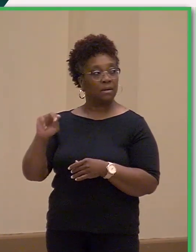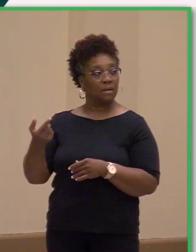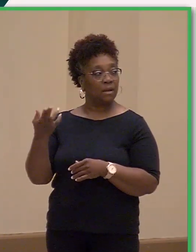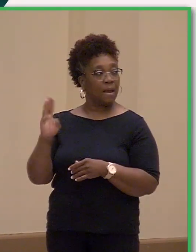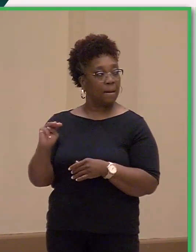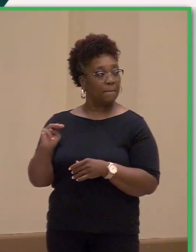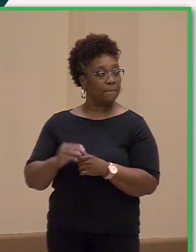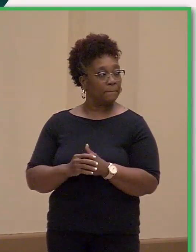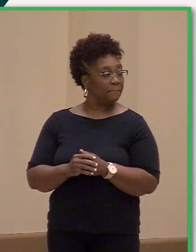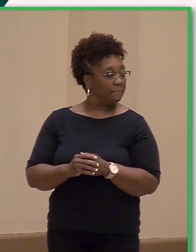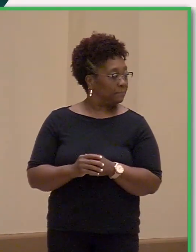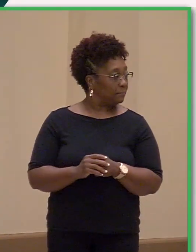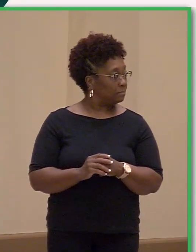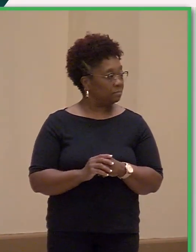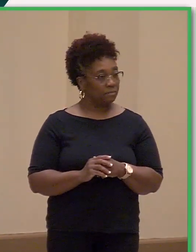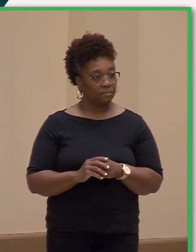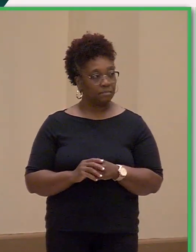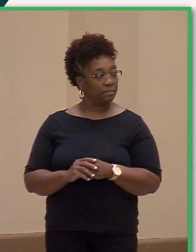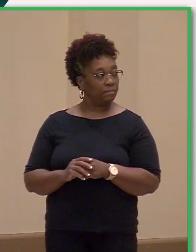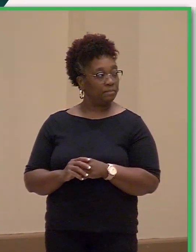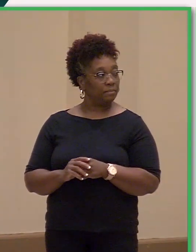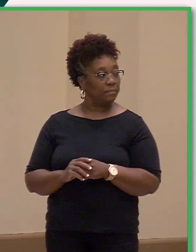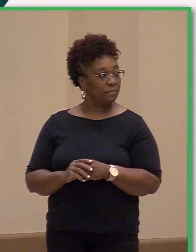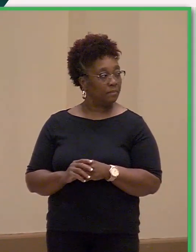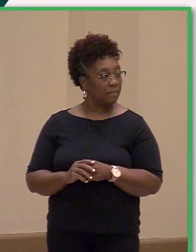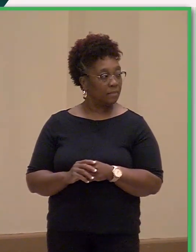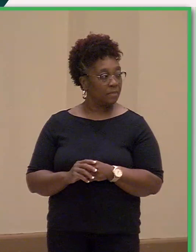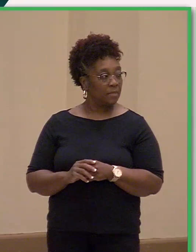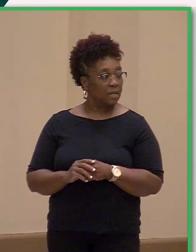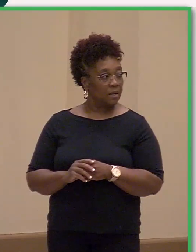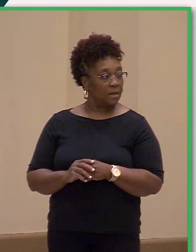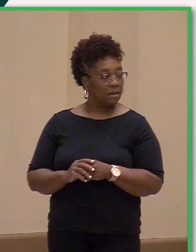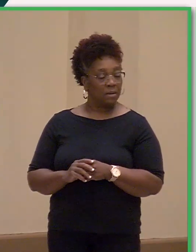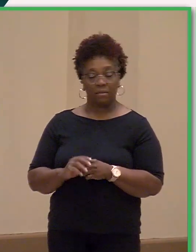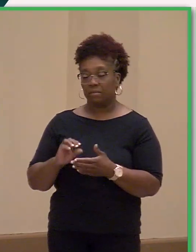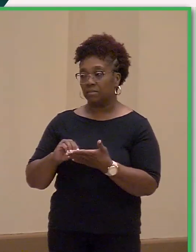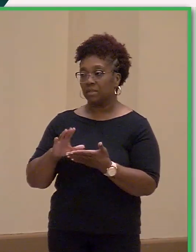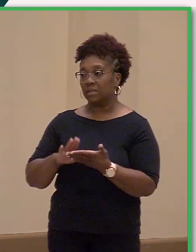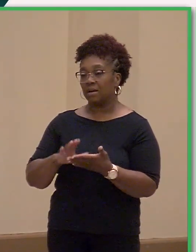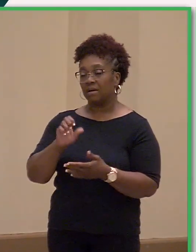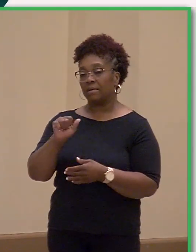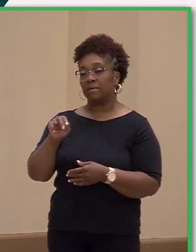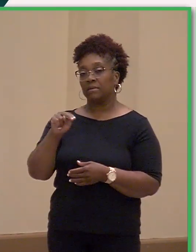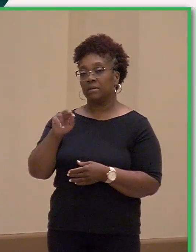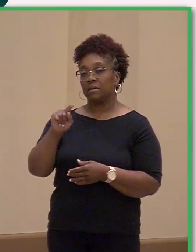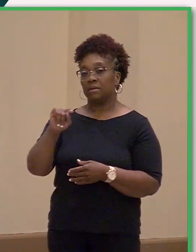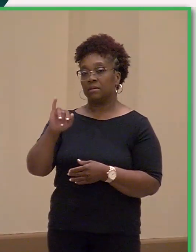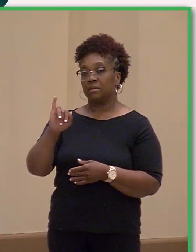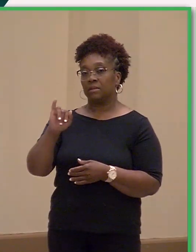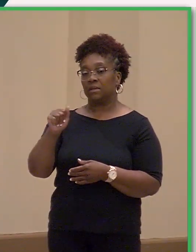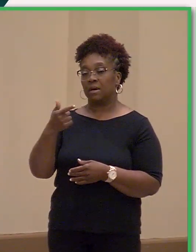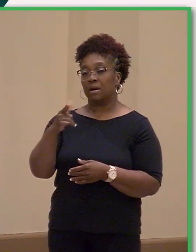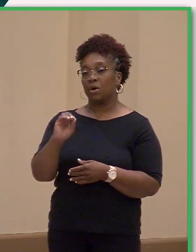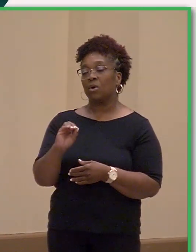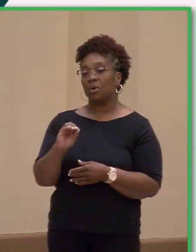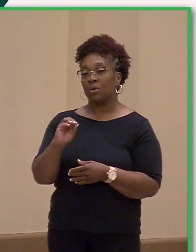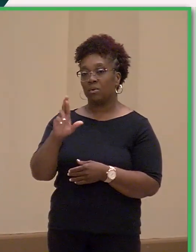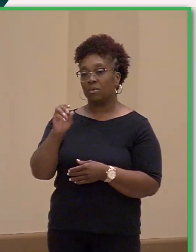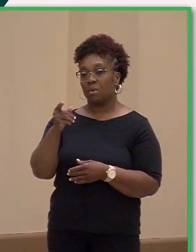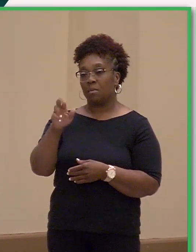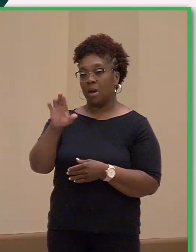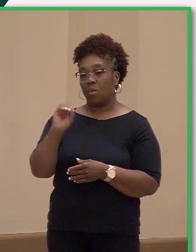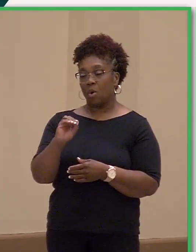cut it? Okay, perfect. And member Santiago, if the clerk would note, member Santiago Ramiro has joined us as well. Clerk will so note, Madam President. All